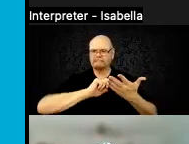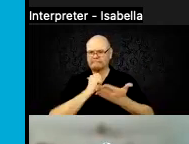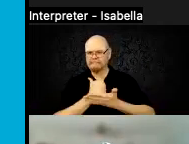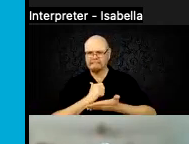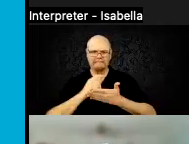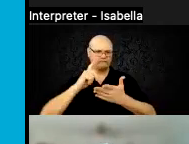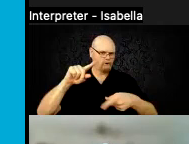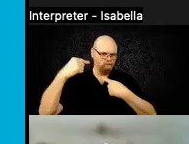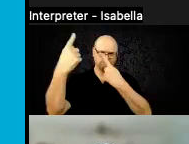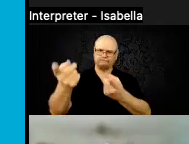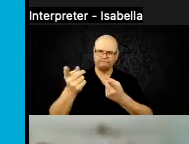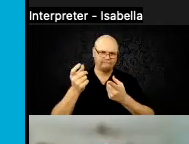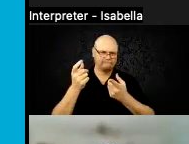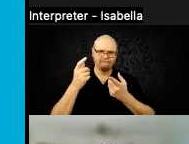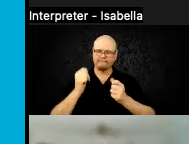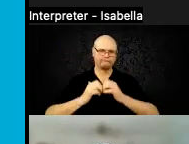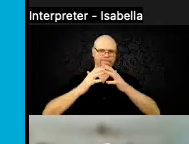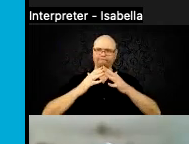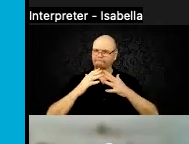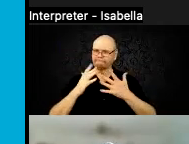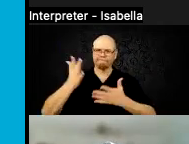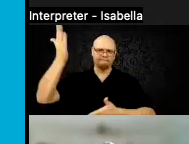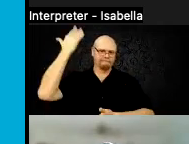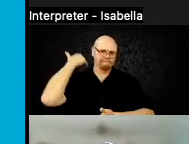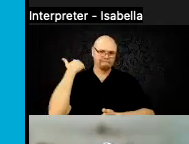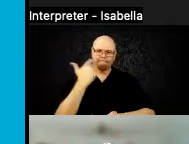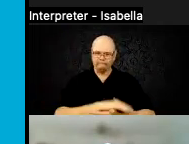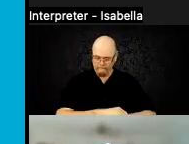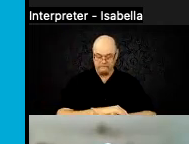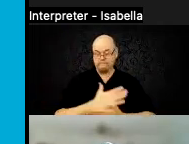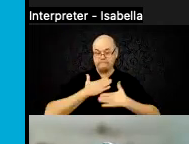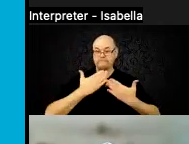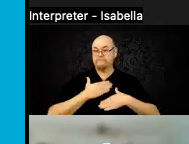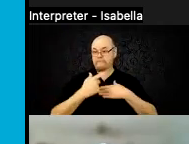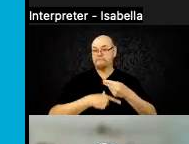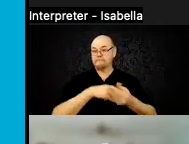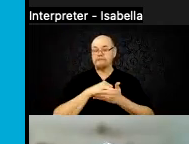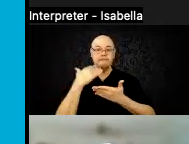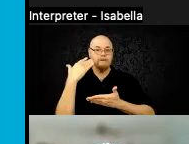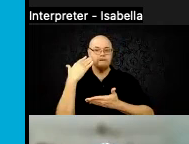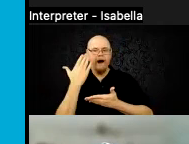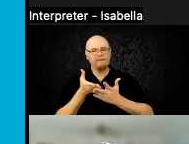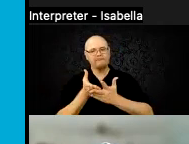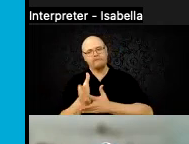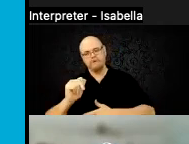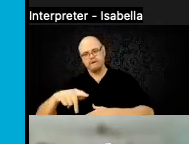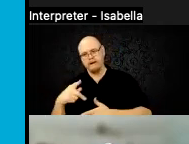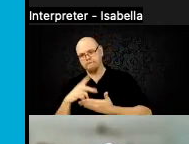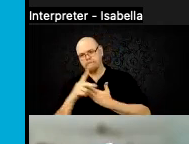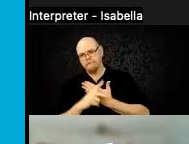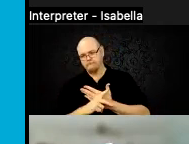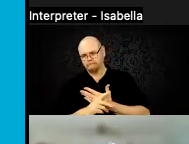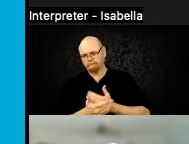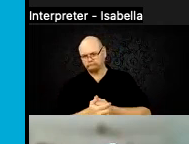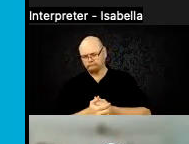So we're really pleased that we're able to do so through the CAP program. And it makes sense because a lot of